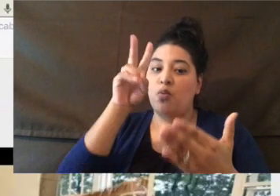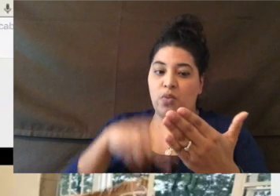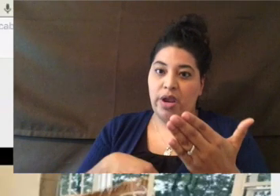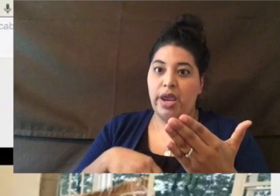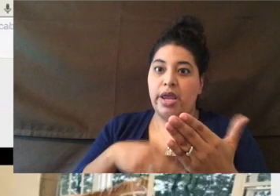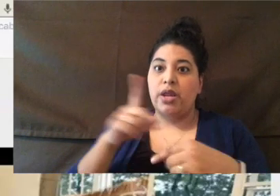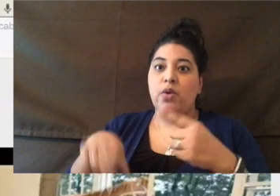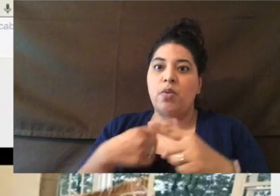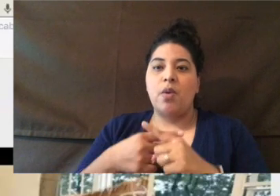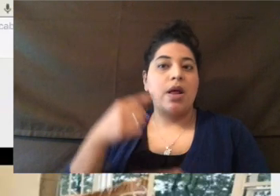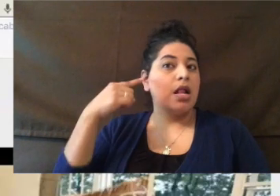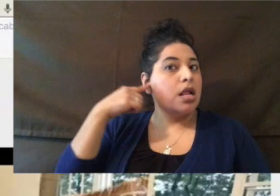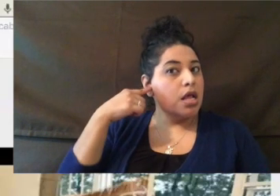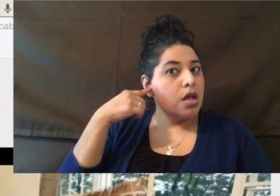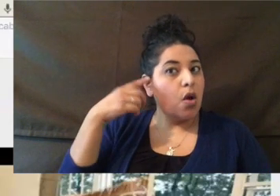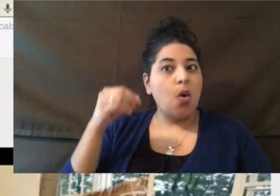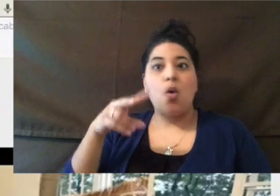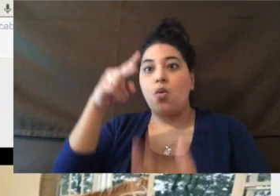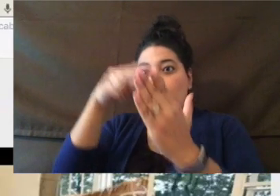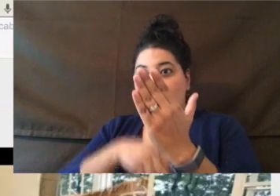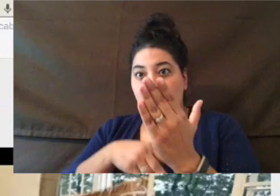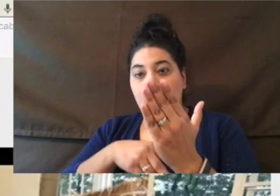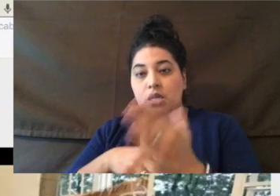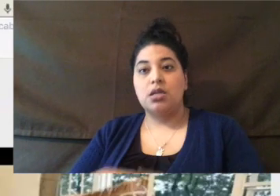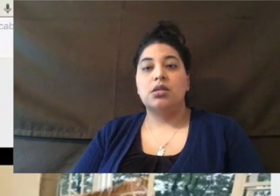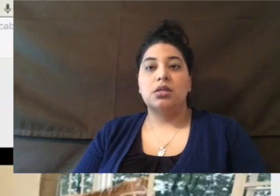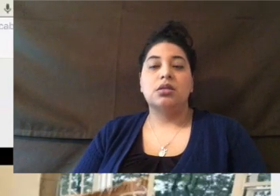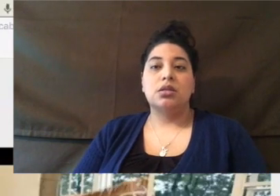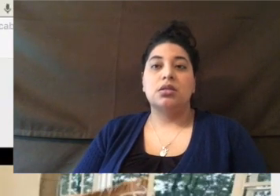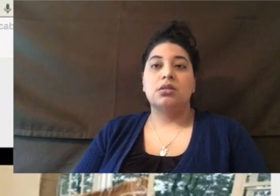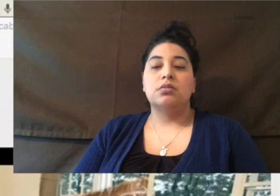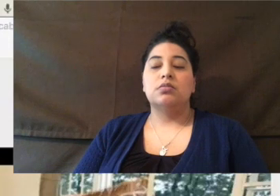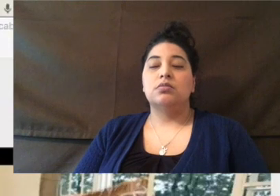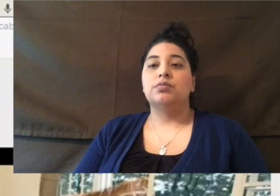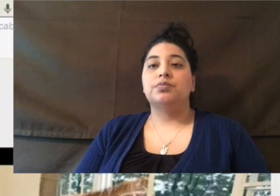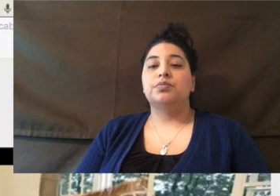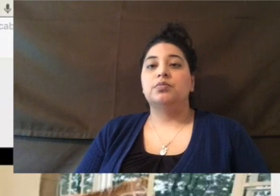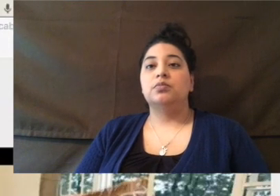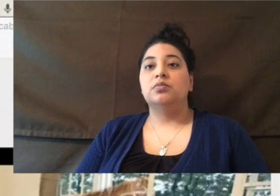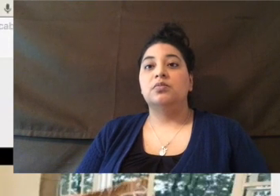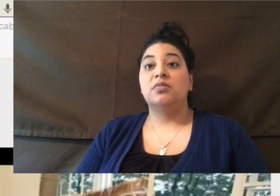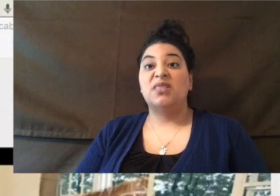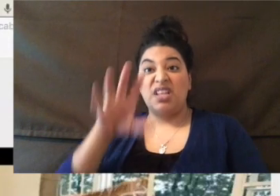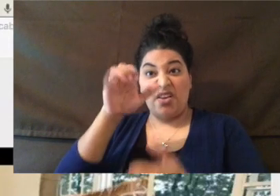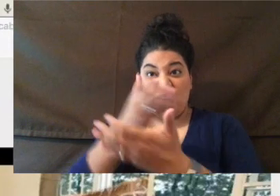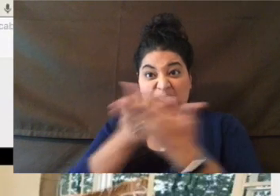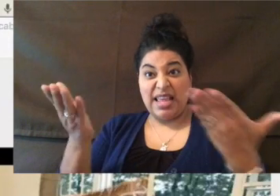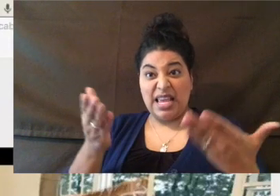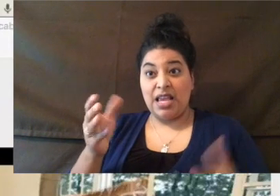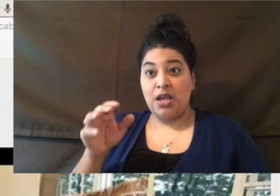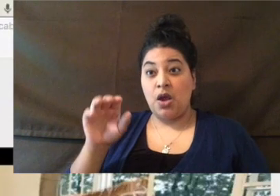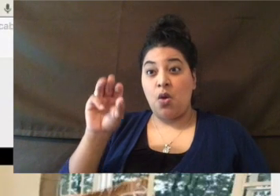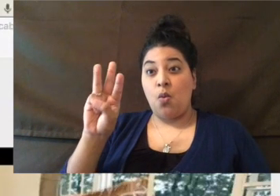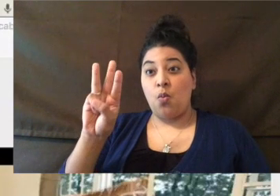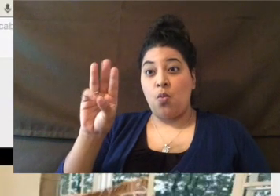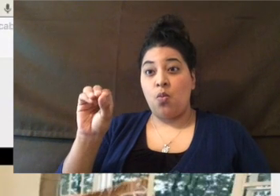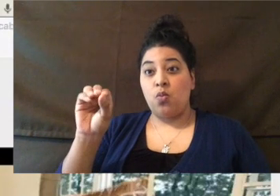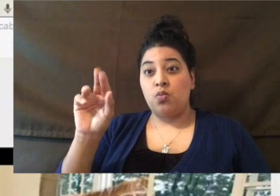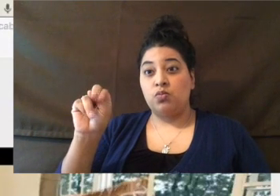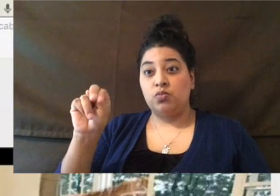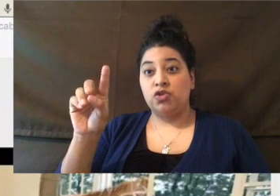listen or when we read. Notice that everything in the wonder category in this lime green box